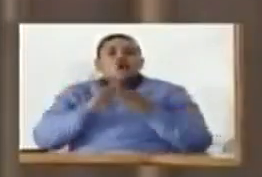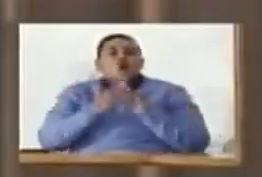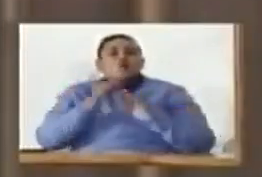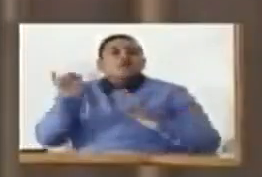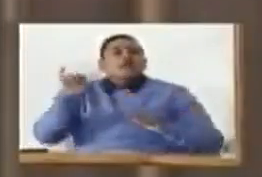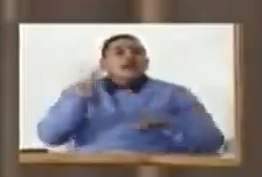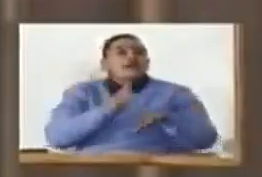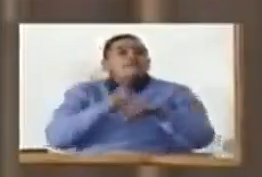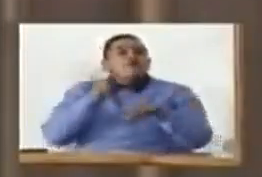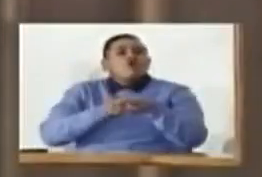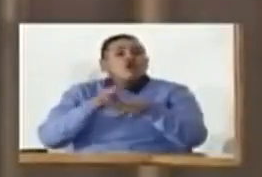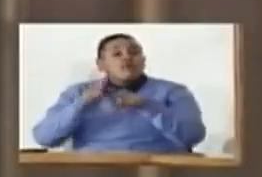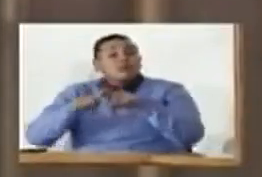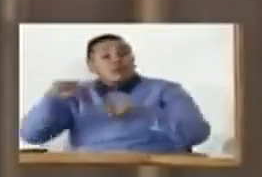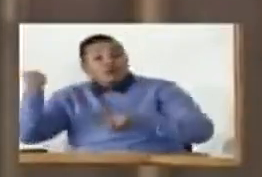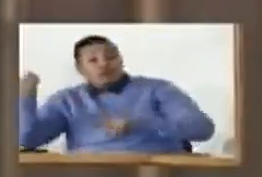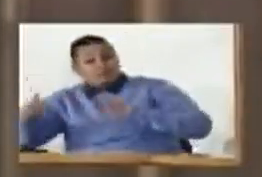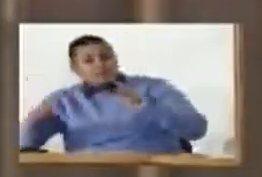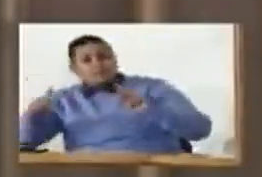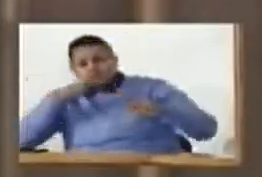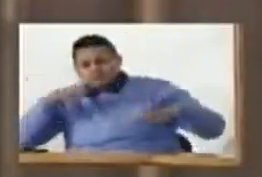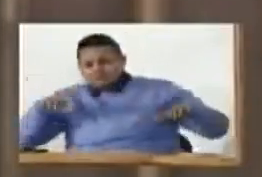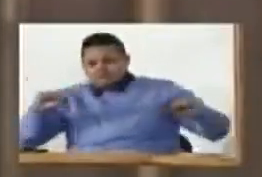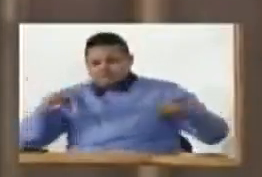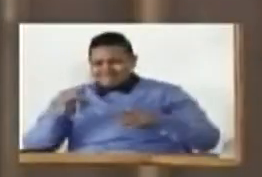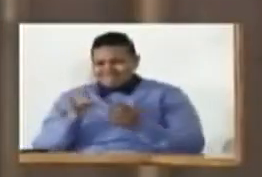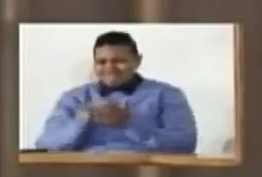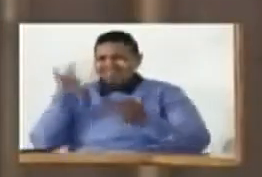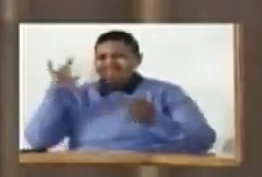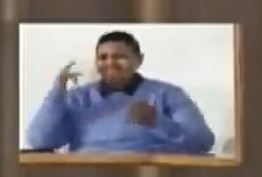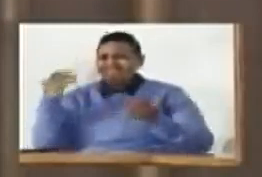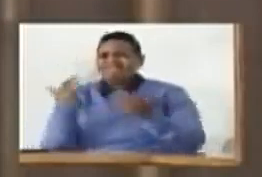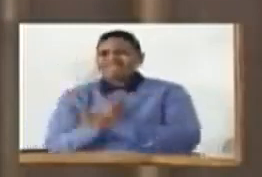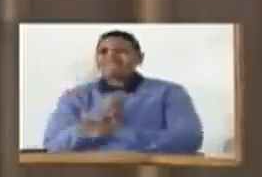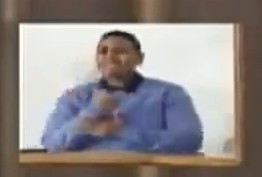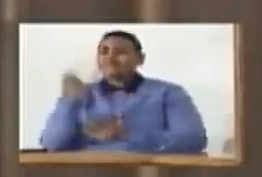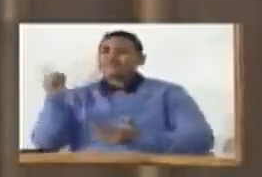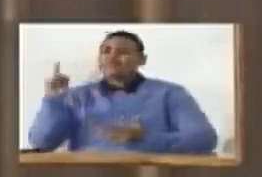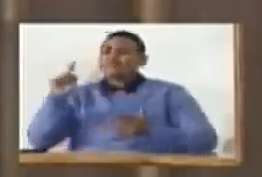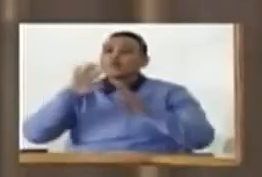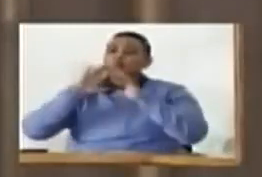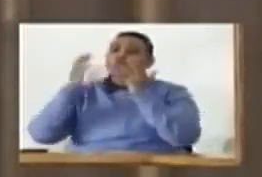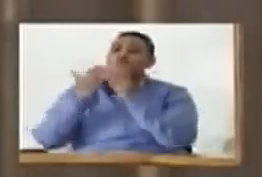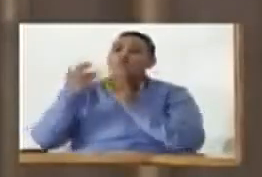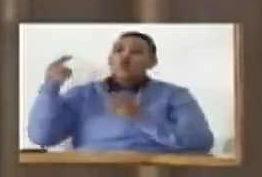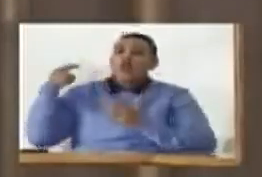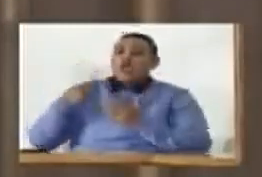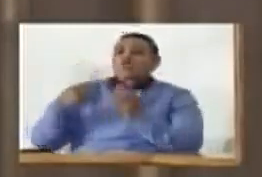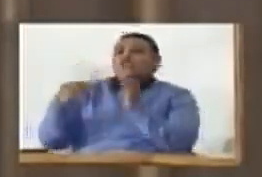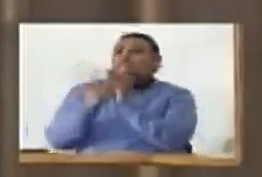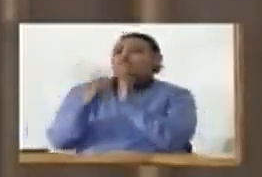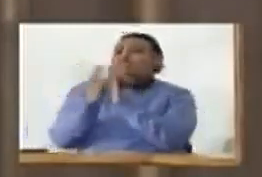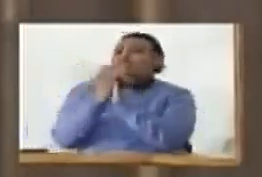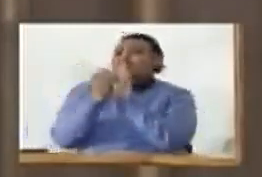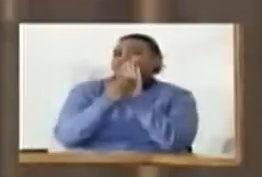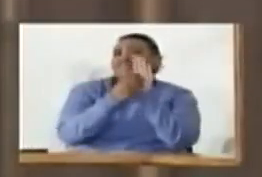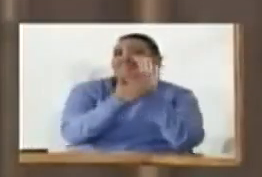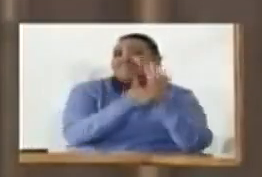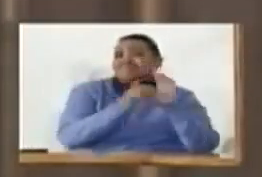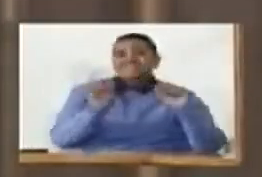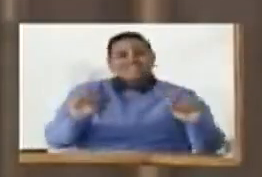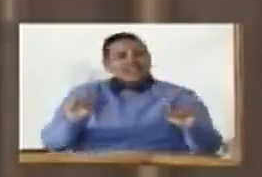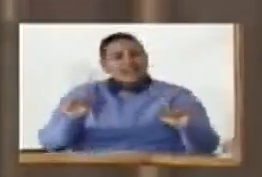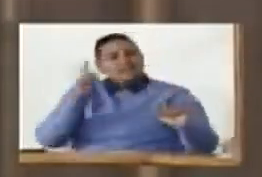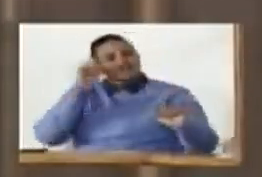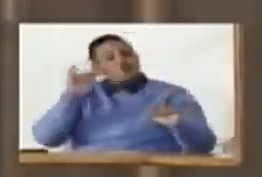as Port Royal and others to take advantage of the opportunities from World Heritage designation. For